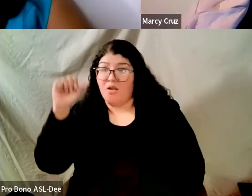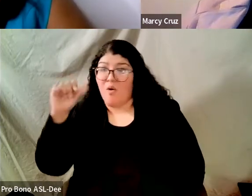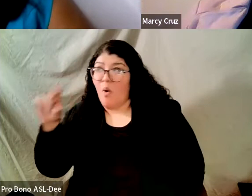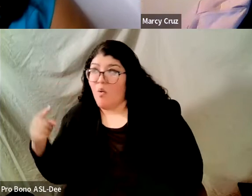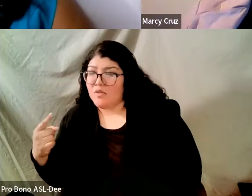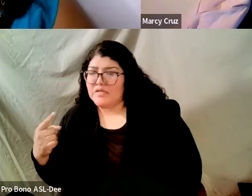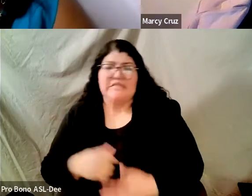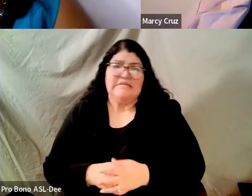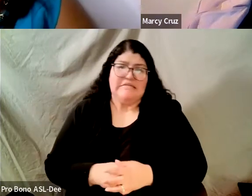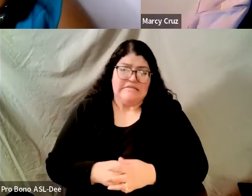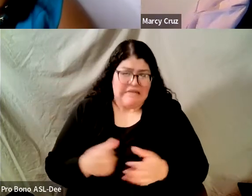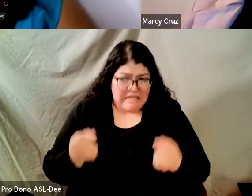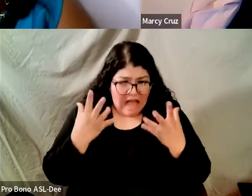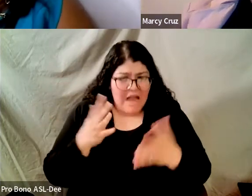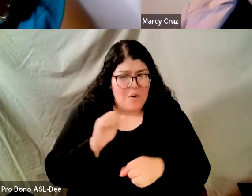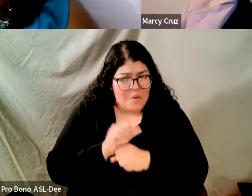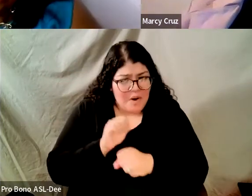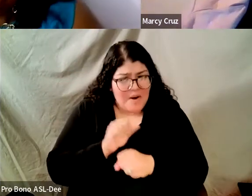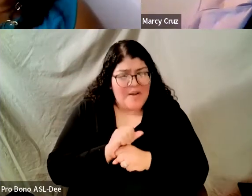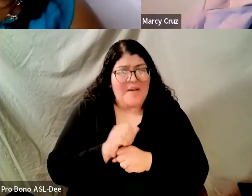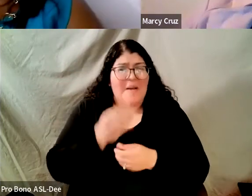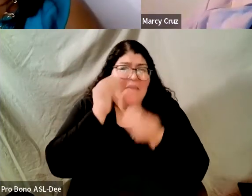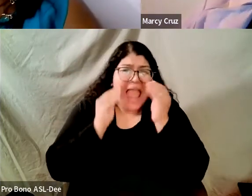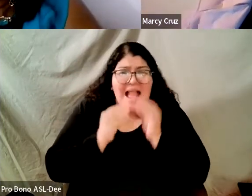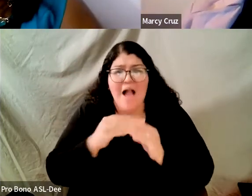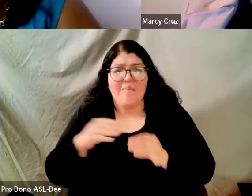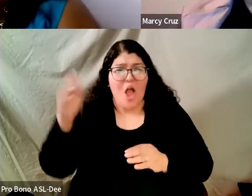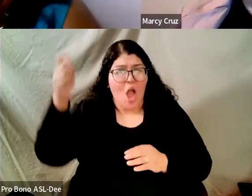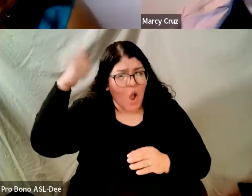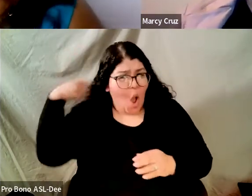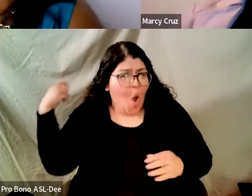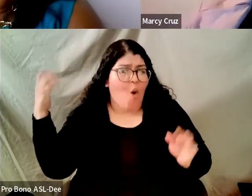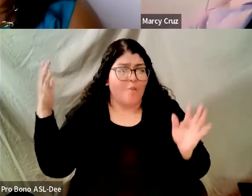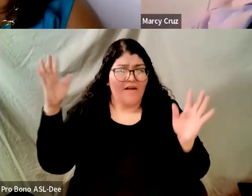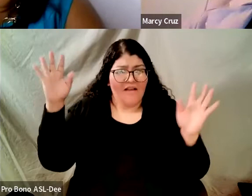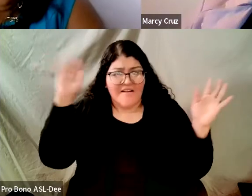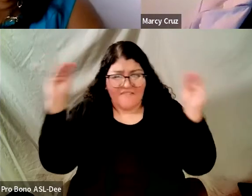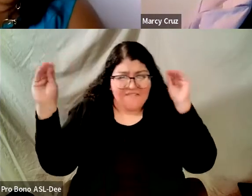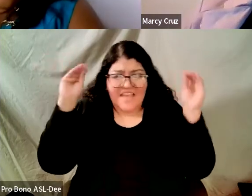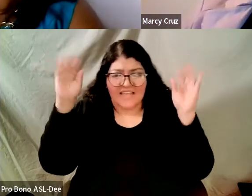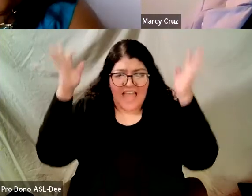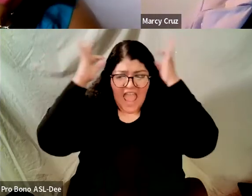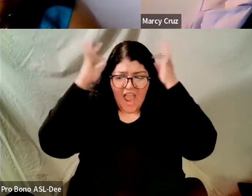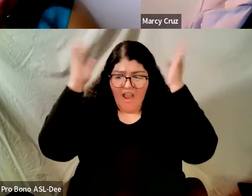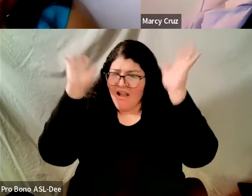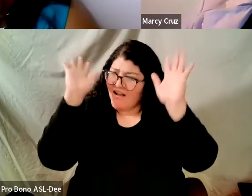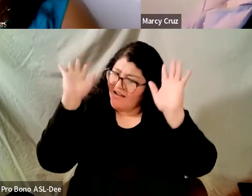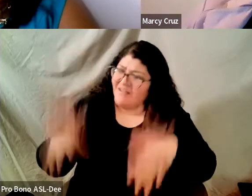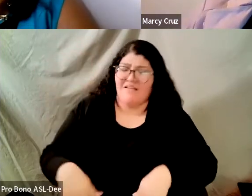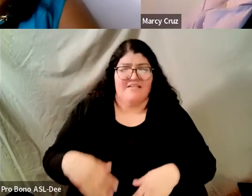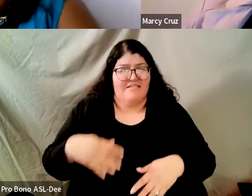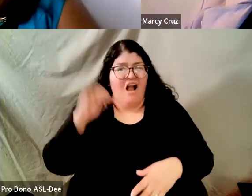to be putting his makeup on and, combing his hair, girl. So I like to do audio, and I could be looking any kind of